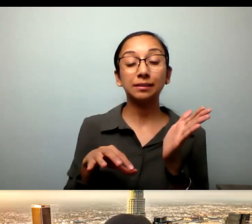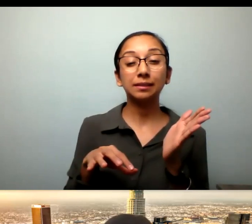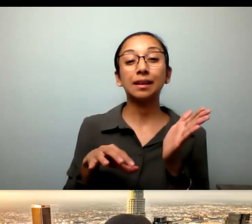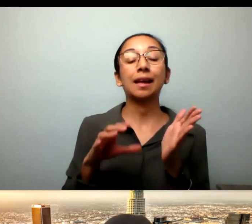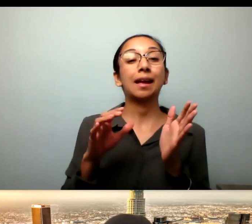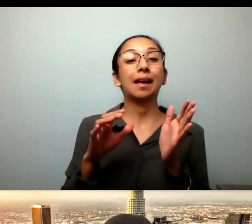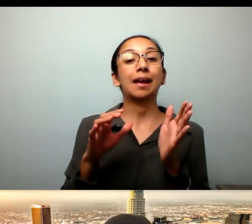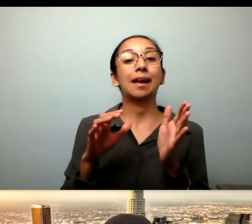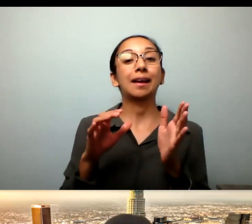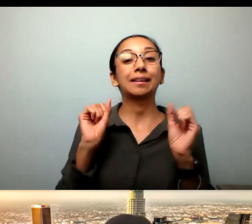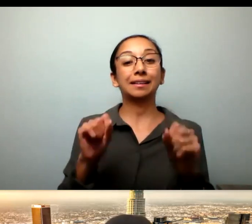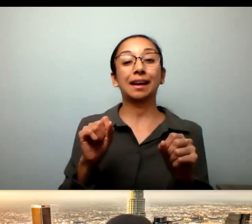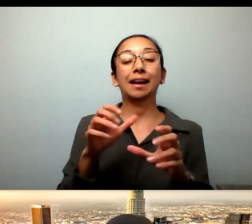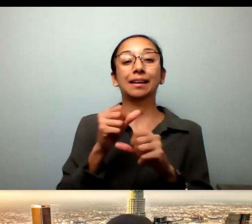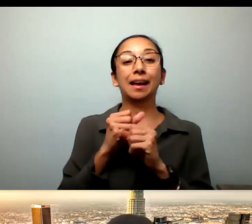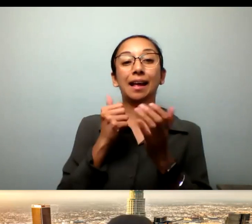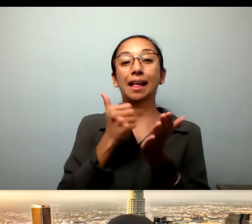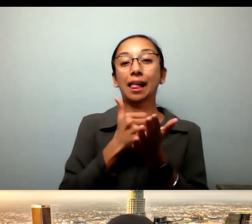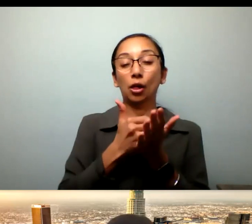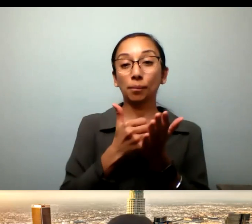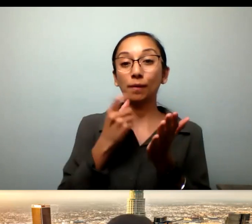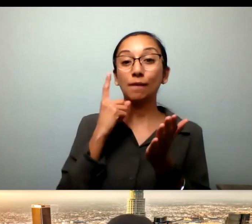ayuda para hacer la tarea?